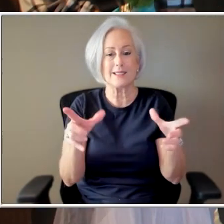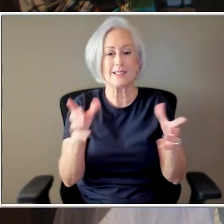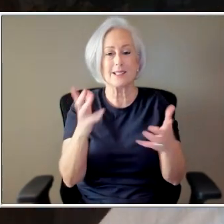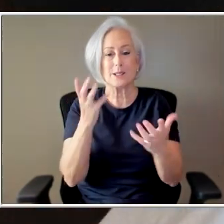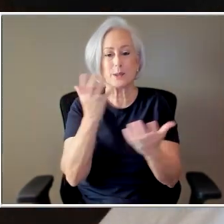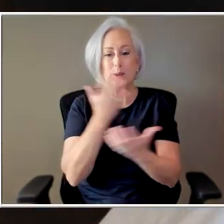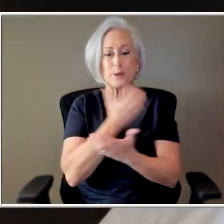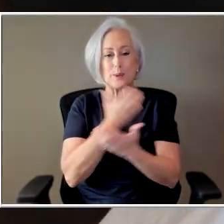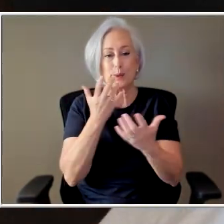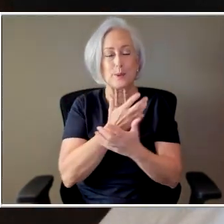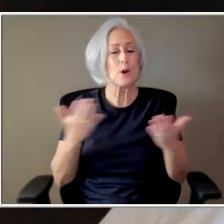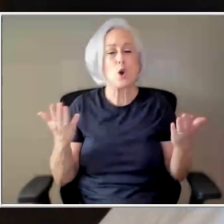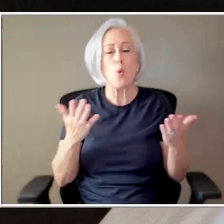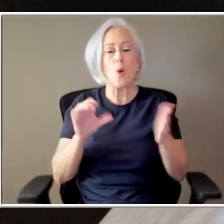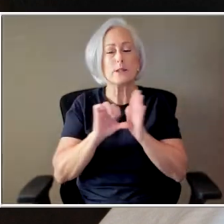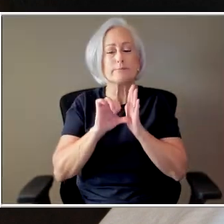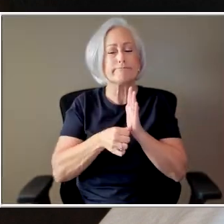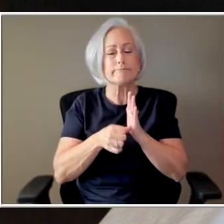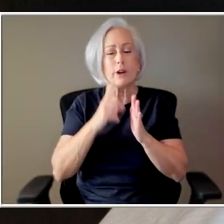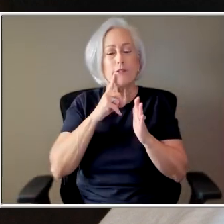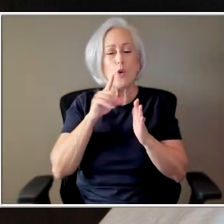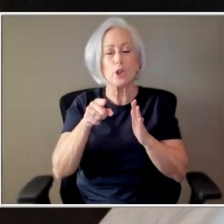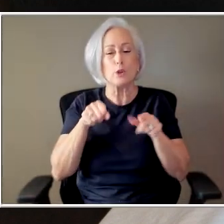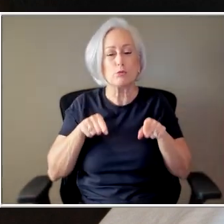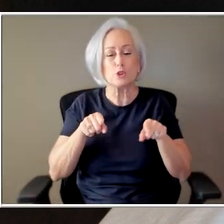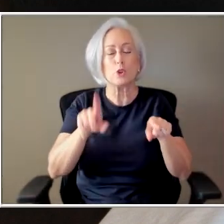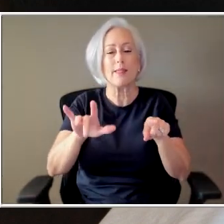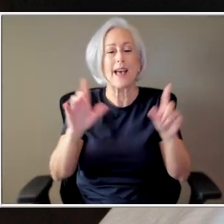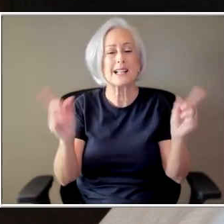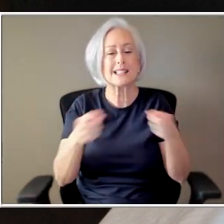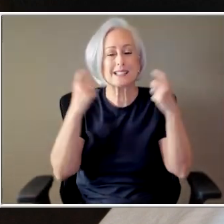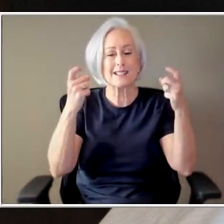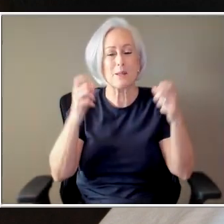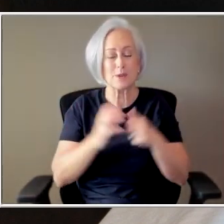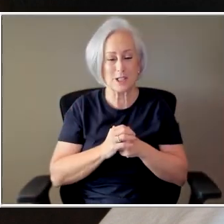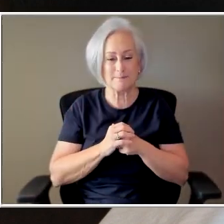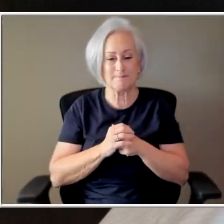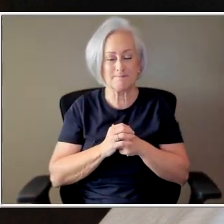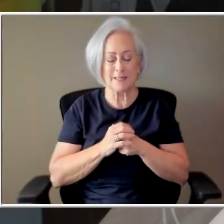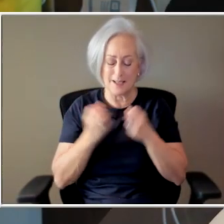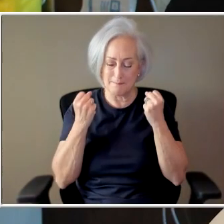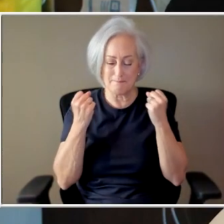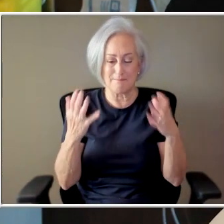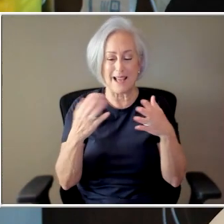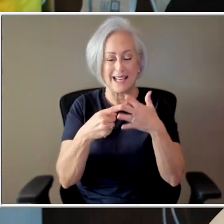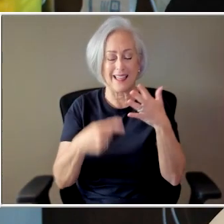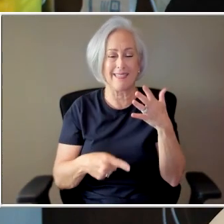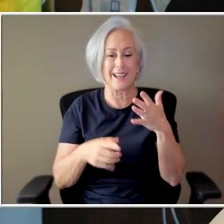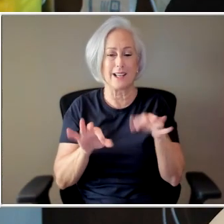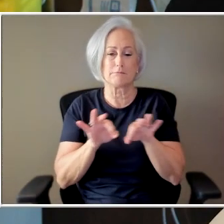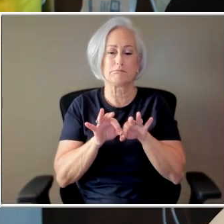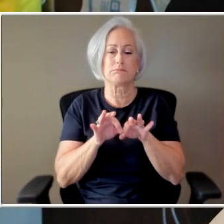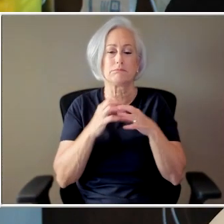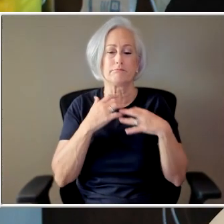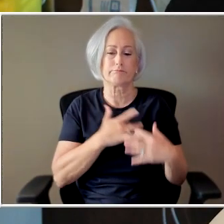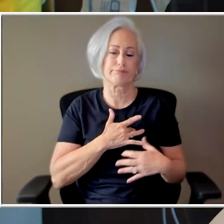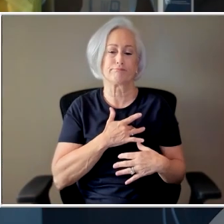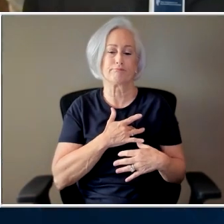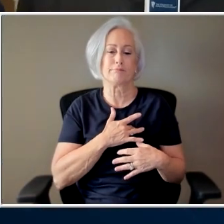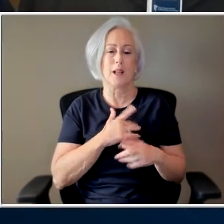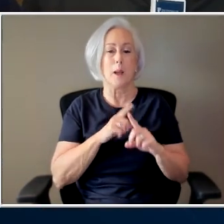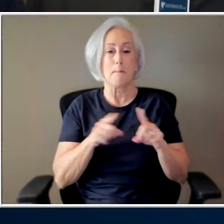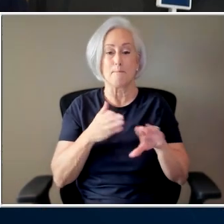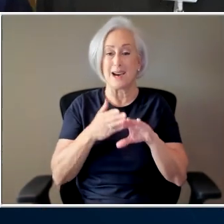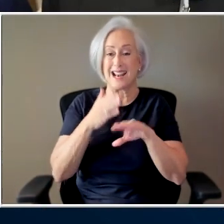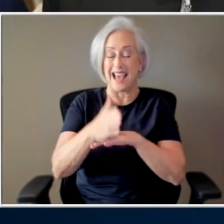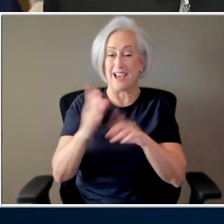out for you in this ceremony? Oh, lots of things, but the thing that really touched my heart was actually after the ceremony,